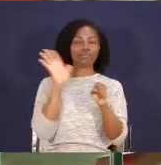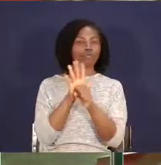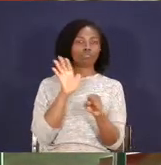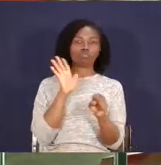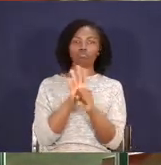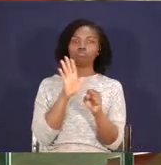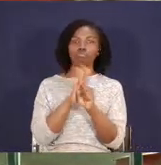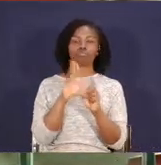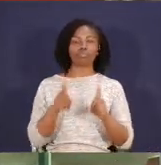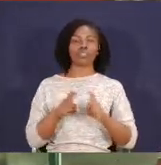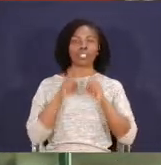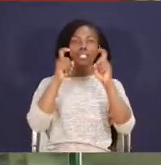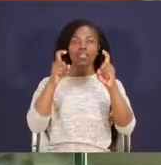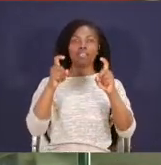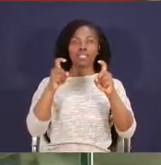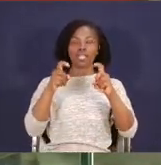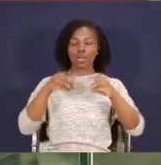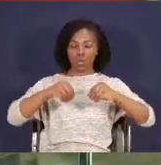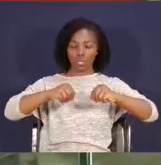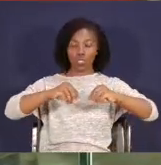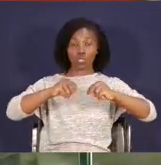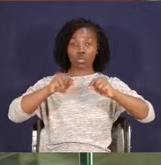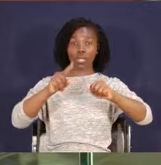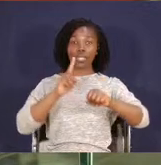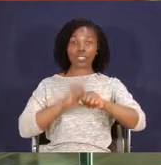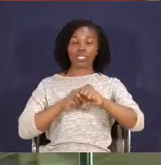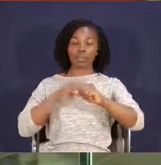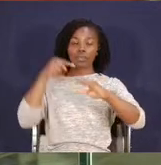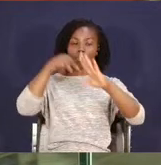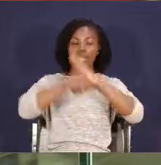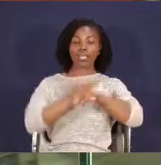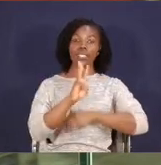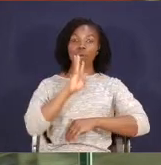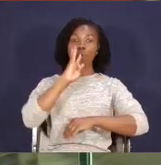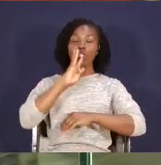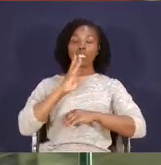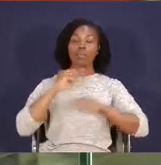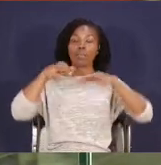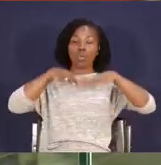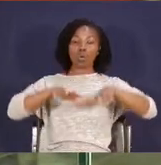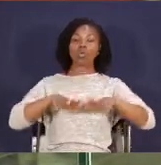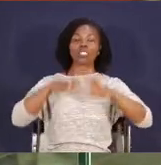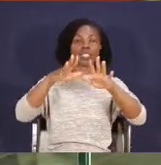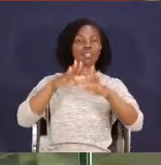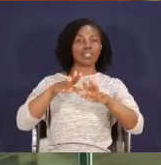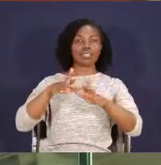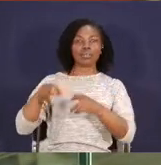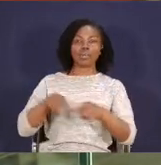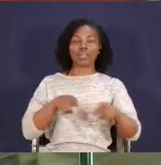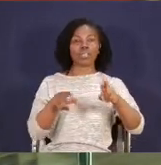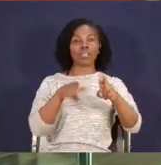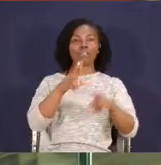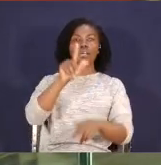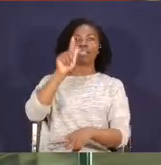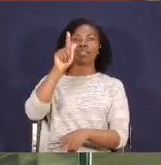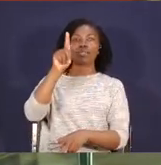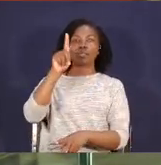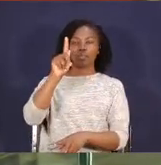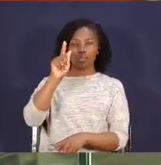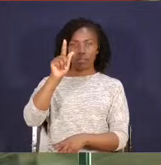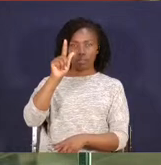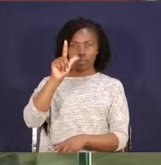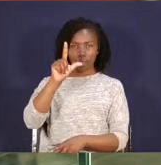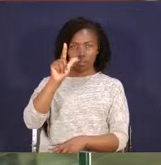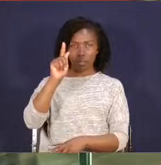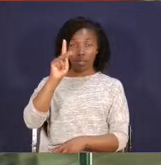many gifts under the soil. When you go to the waters, whether they are oceans or rivers or lakes, there is so much that God